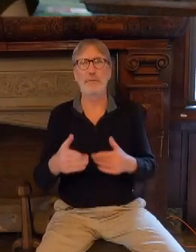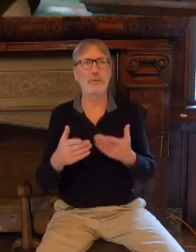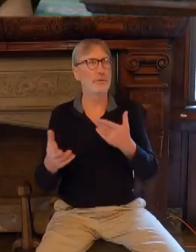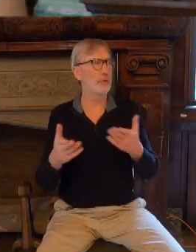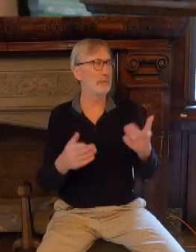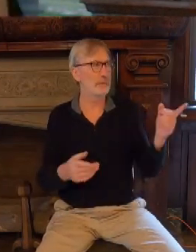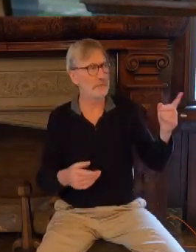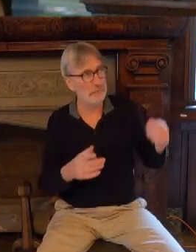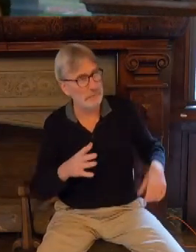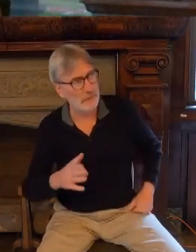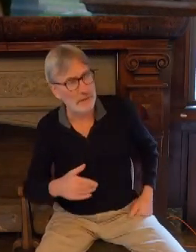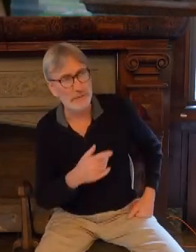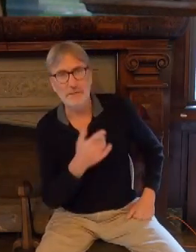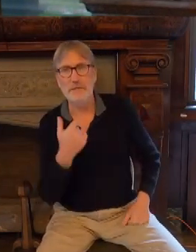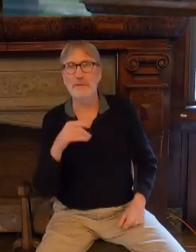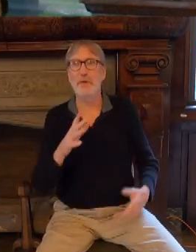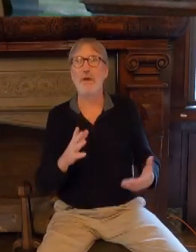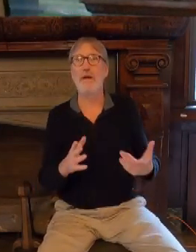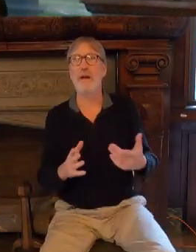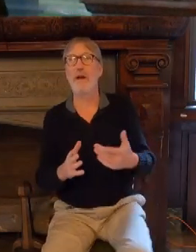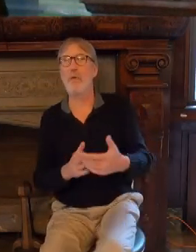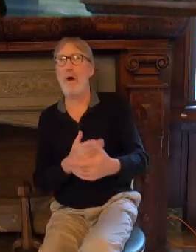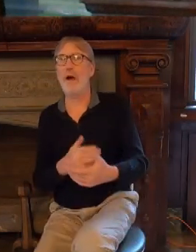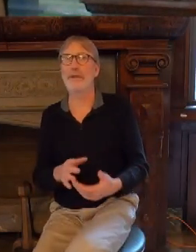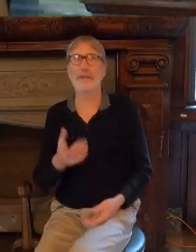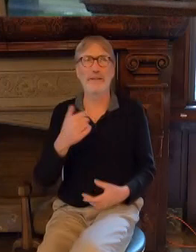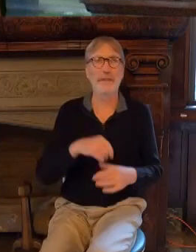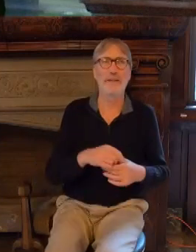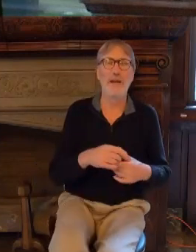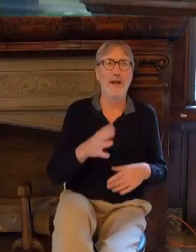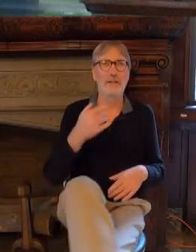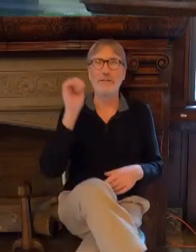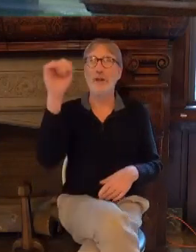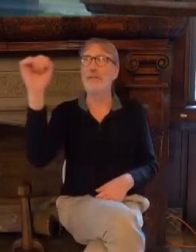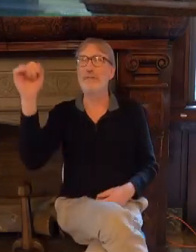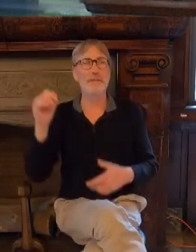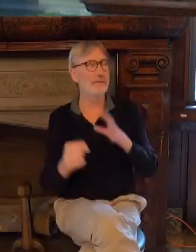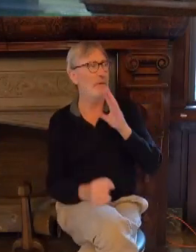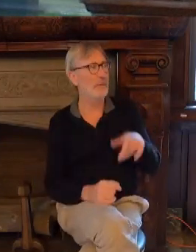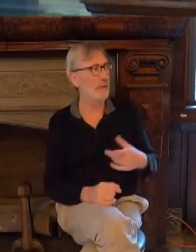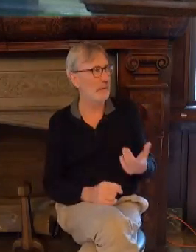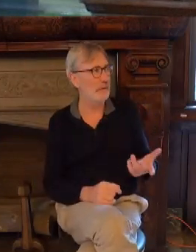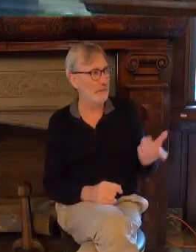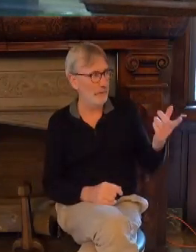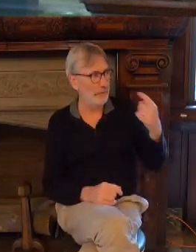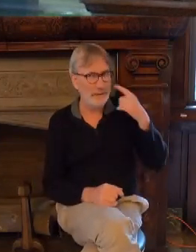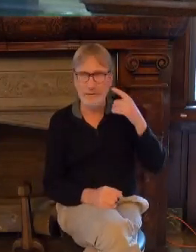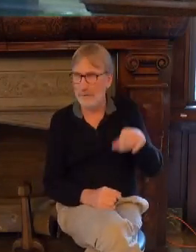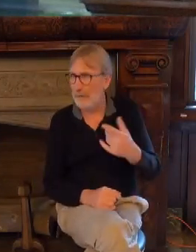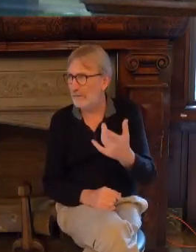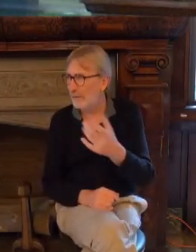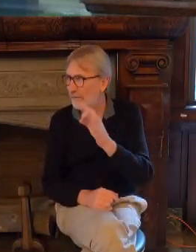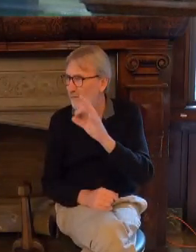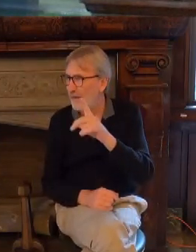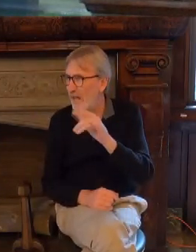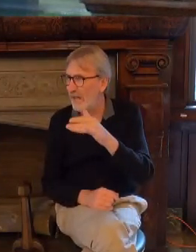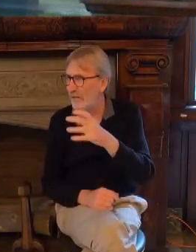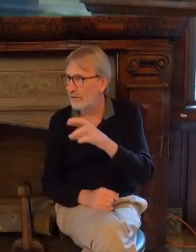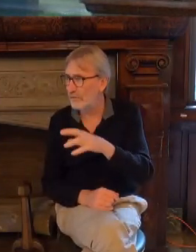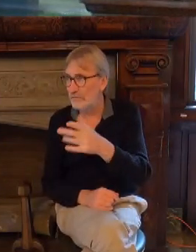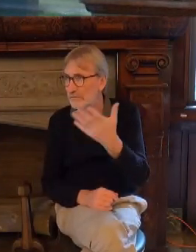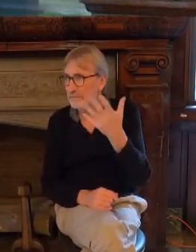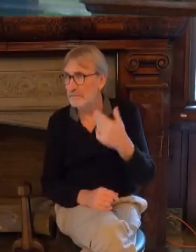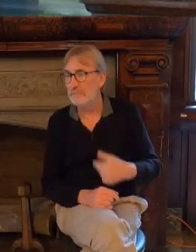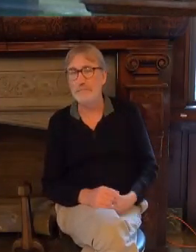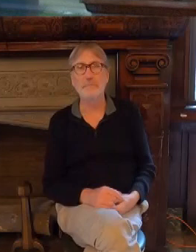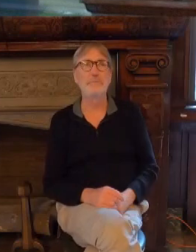late because she was out flyering in another community door to door about another meeting. Did any of you hear about this meeting because you got a flyer at your